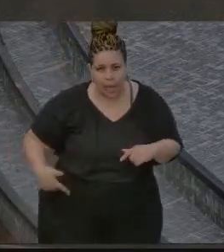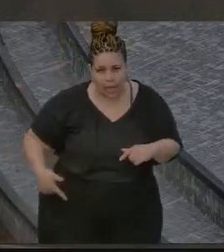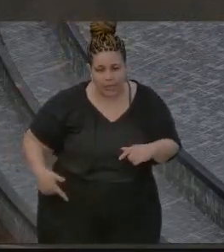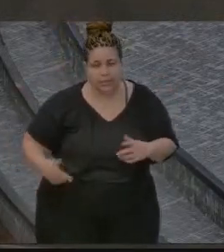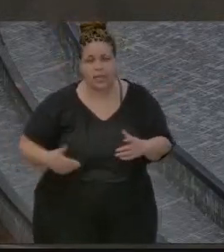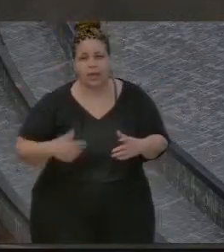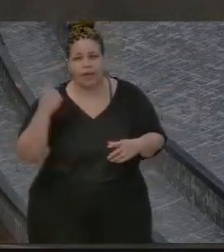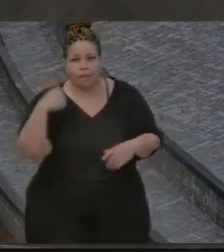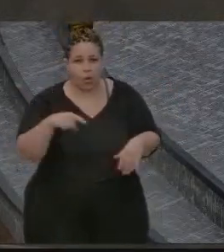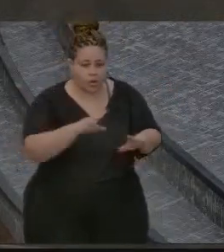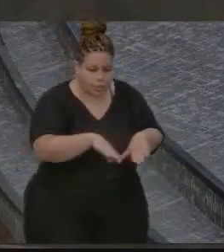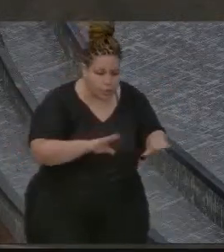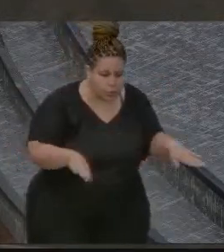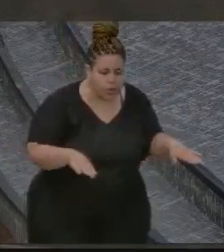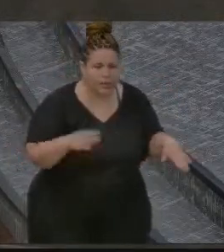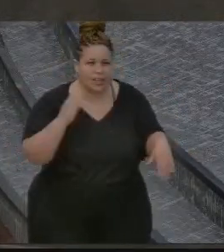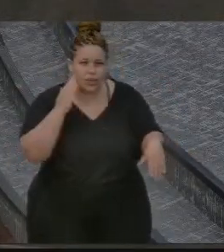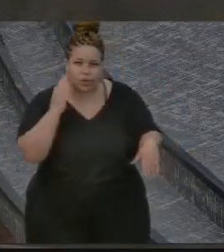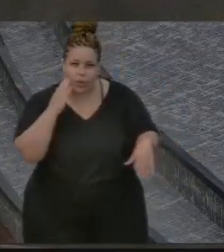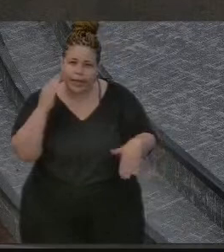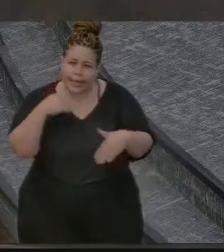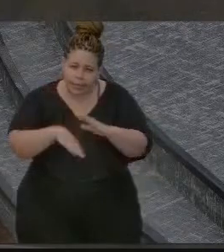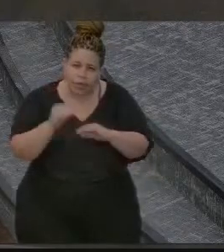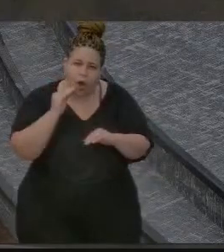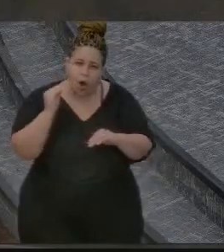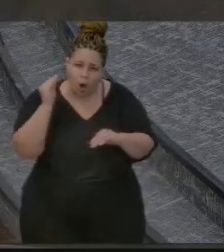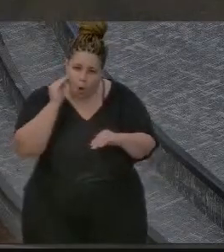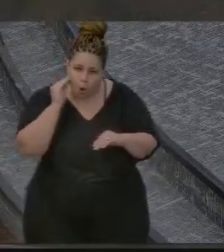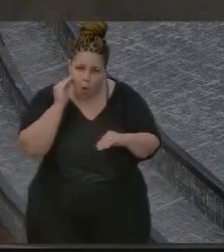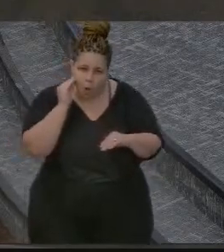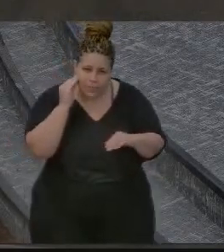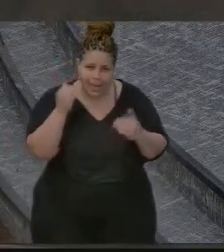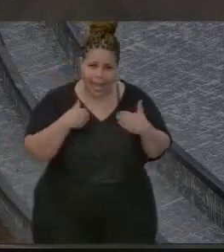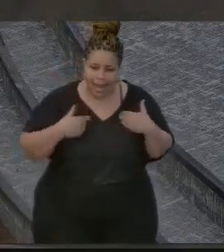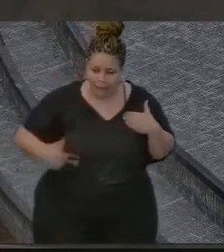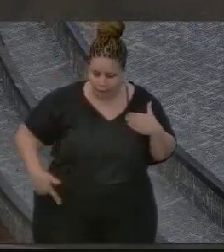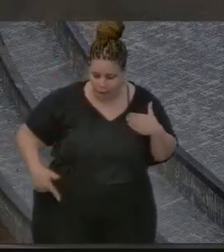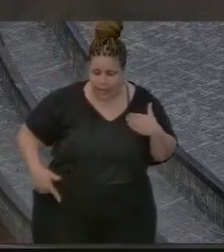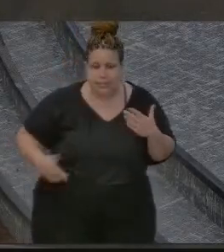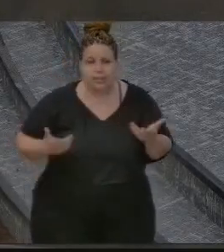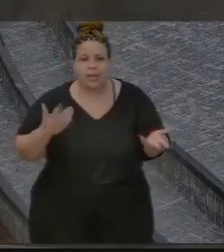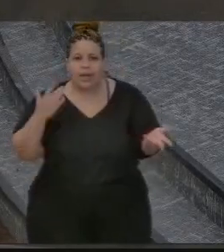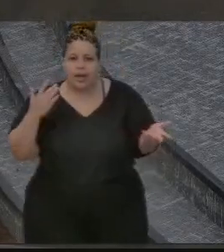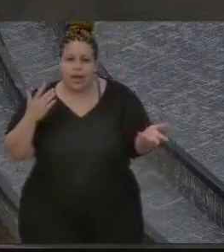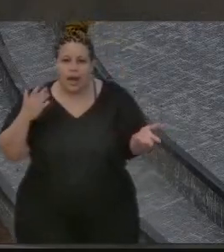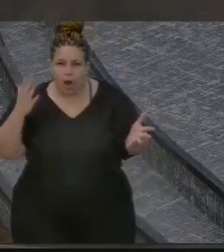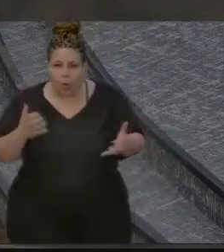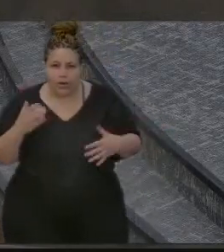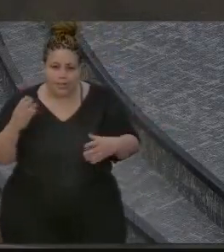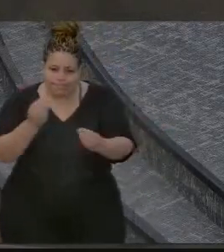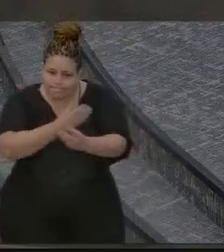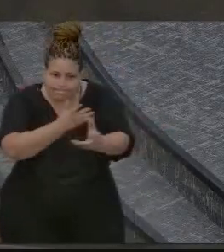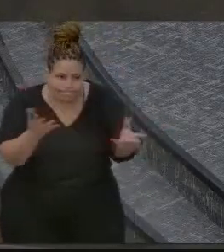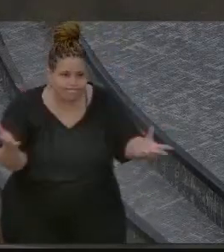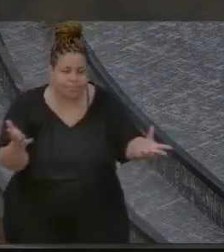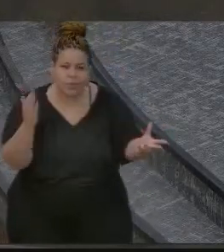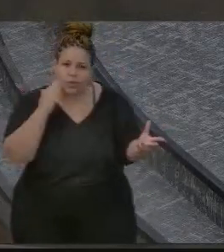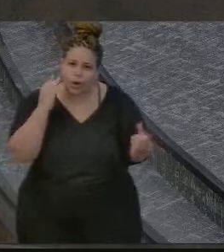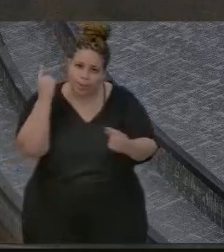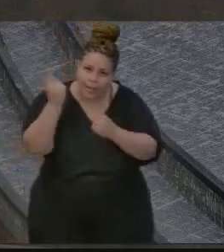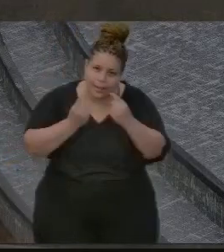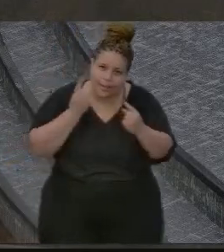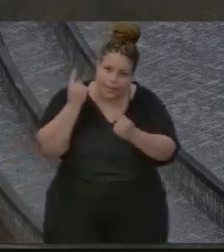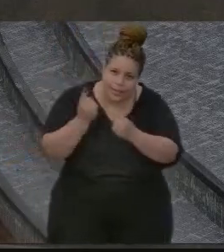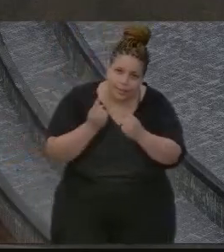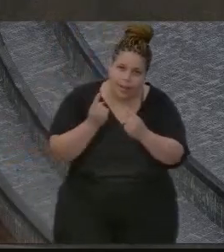like if firearms are in the home. And so I did want to put that on your radar, just to be thinking about, to see if